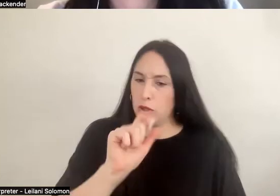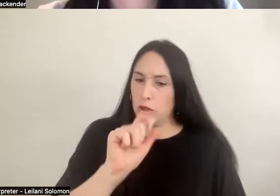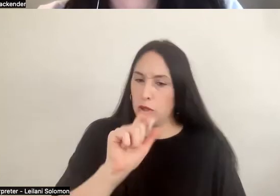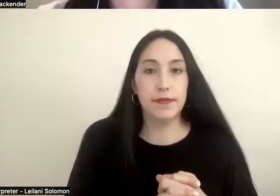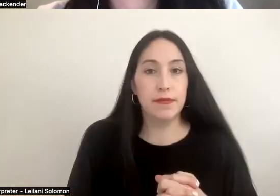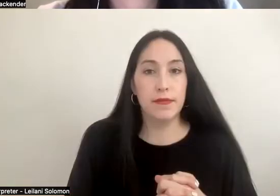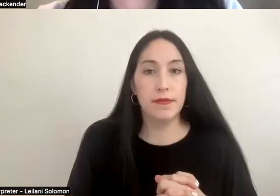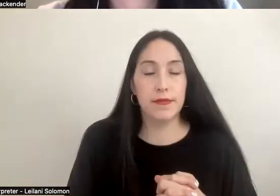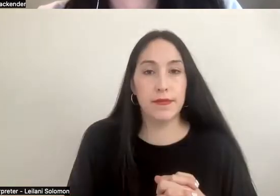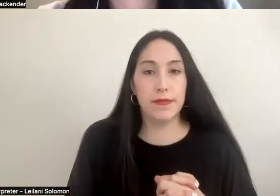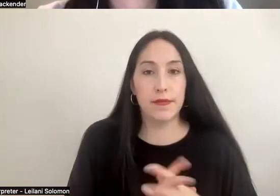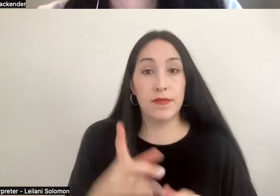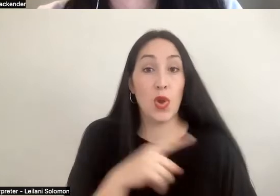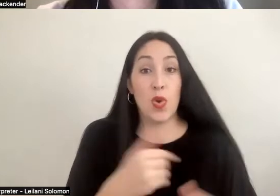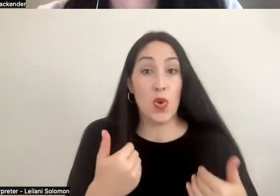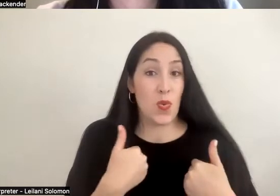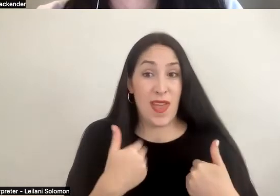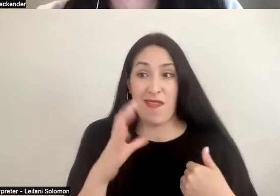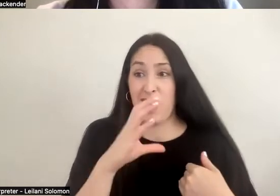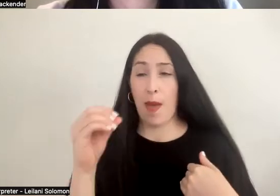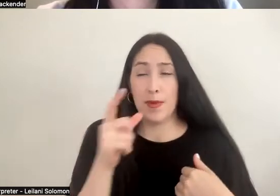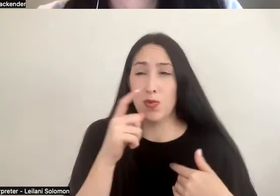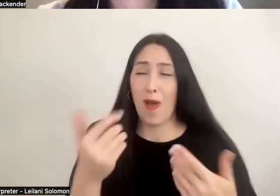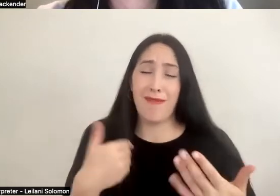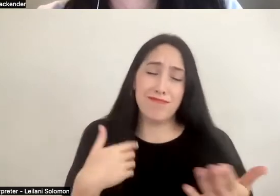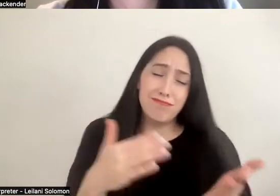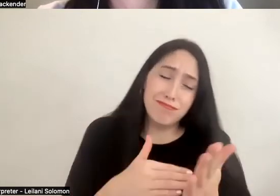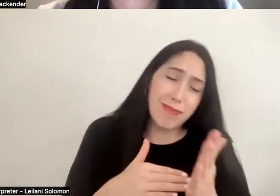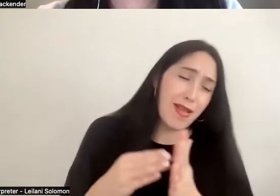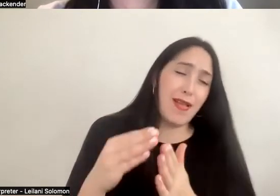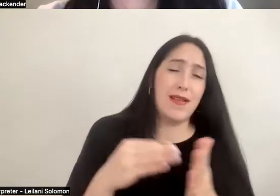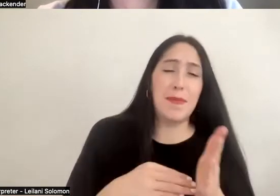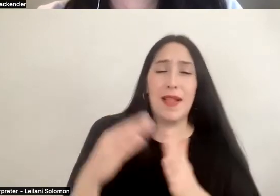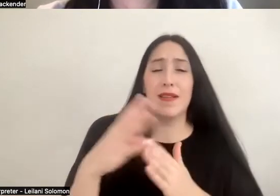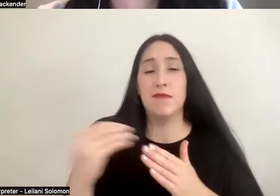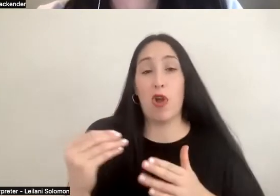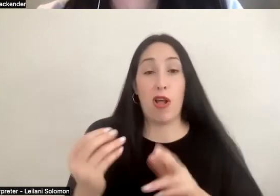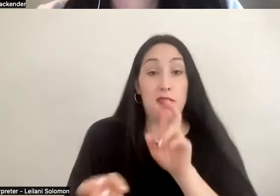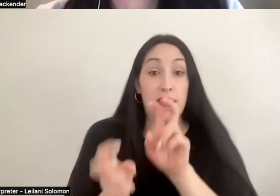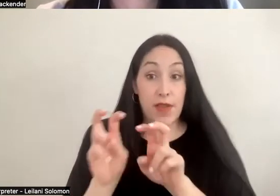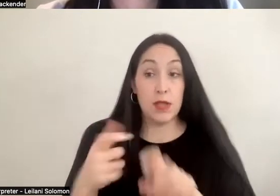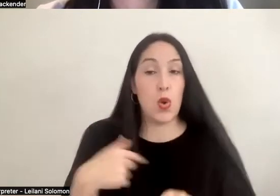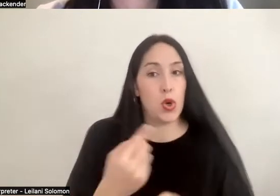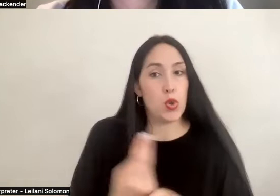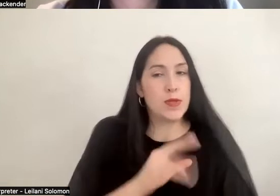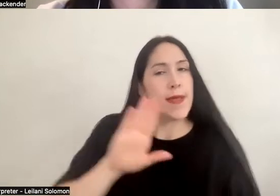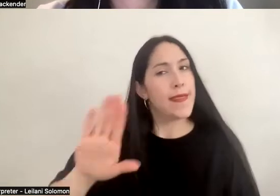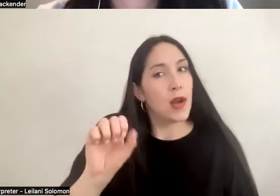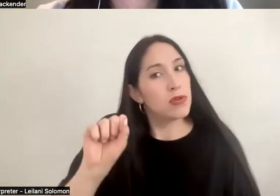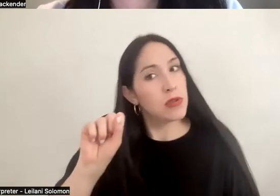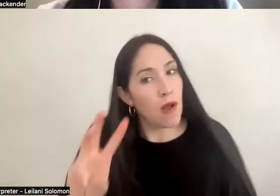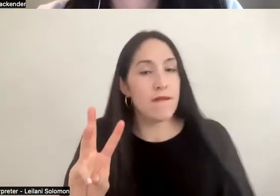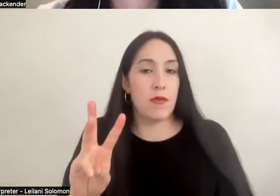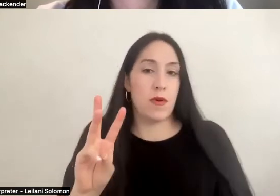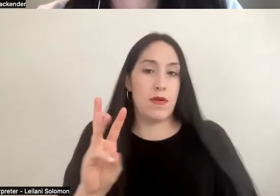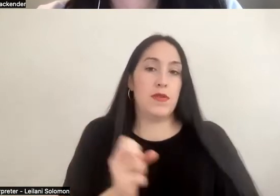have billions of dollars invested that we're using their type of software to make sure that this is as safest product as we